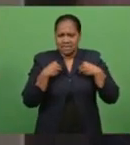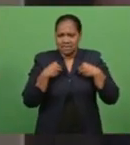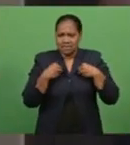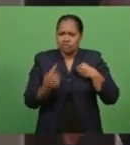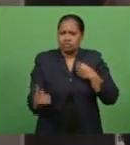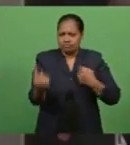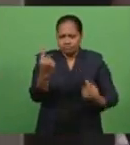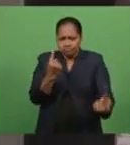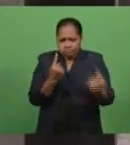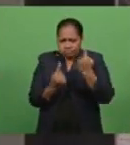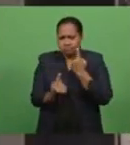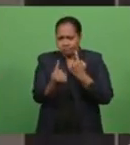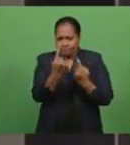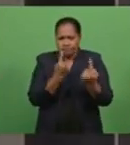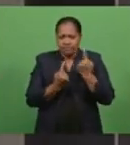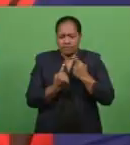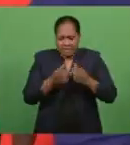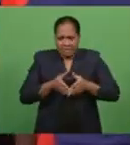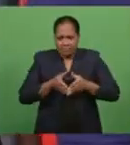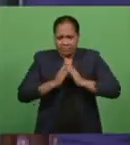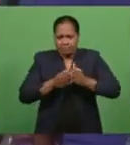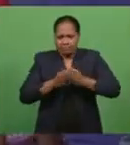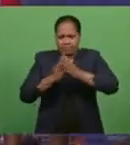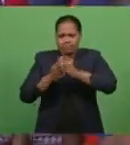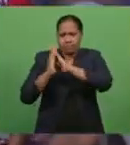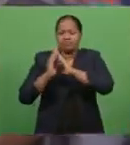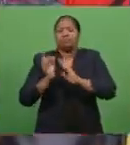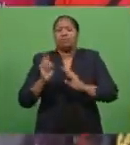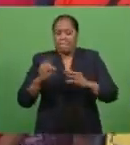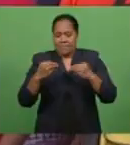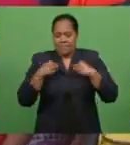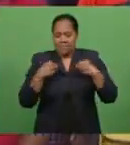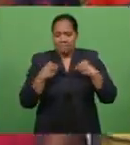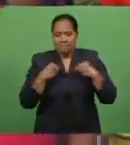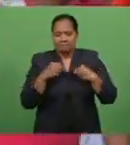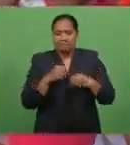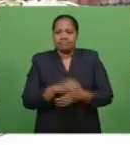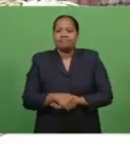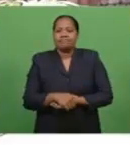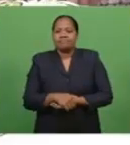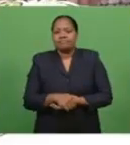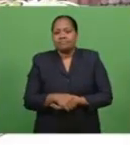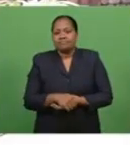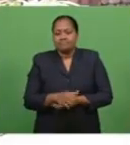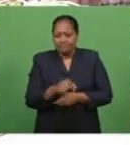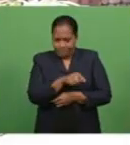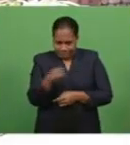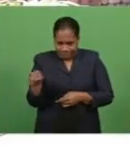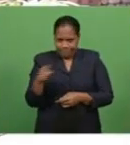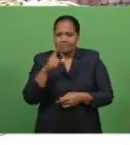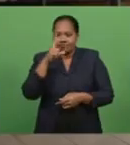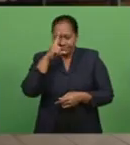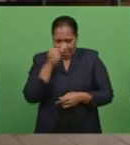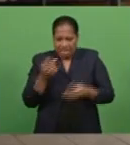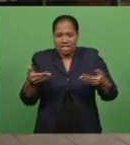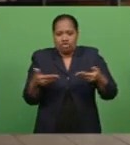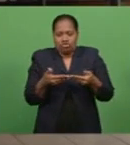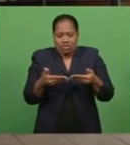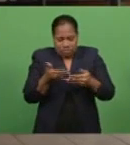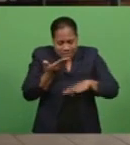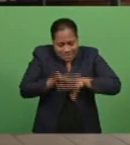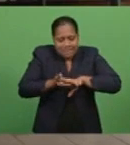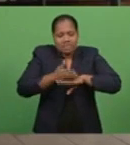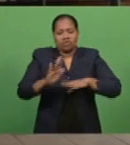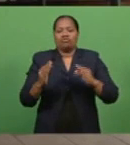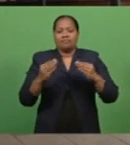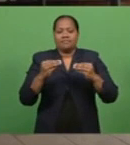start setting up businesses. So they're the ones who can diversify. They're the ones who can introduce new businesses into